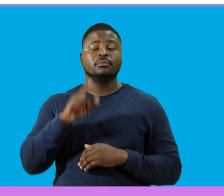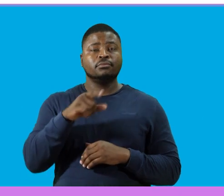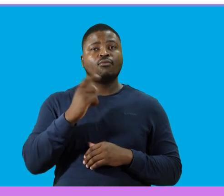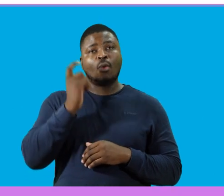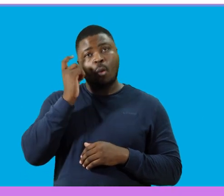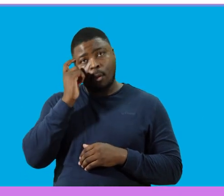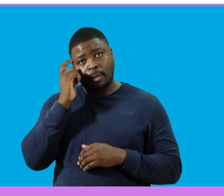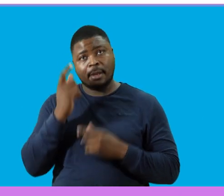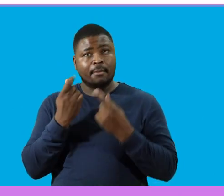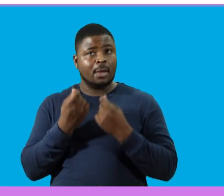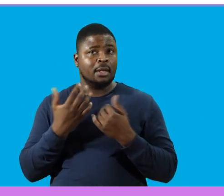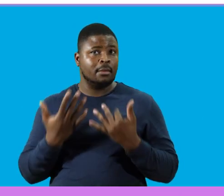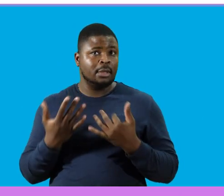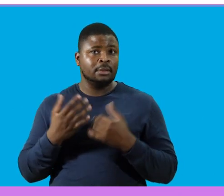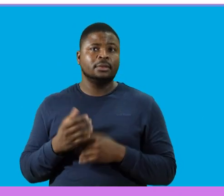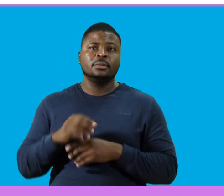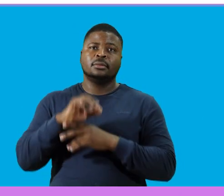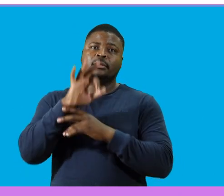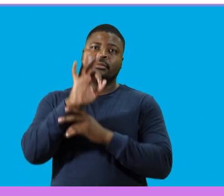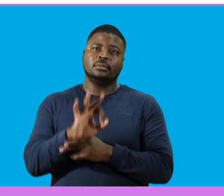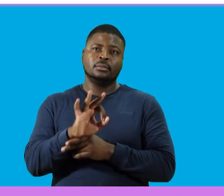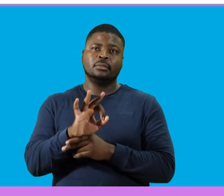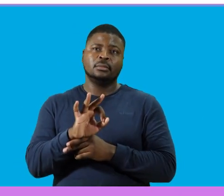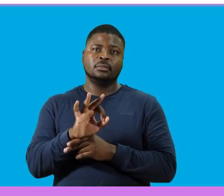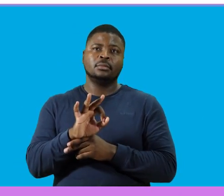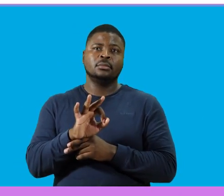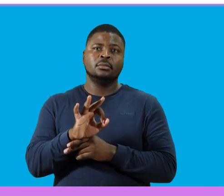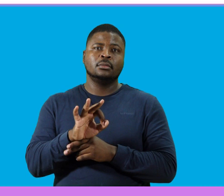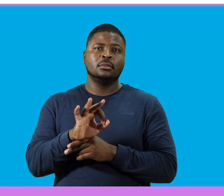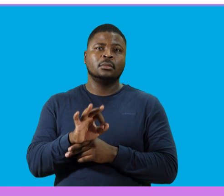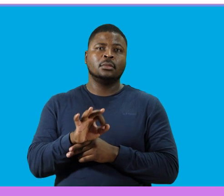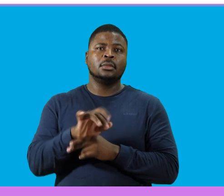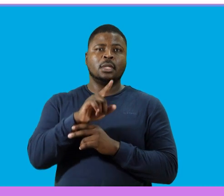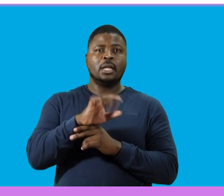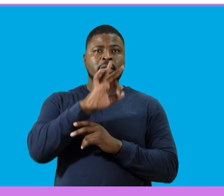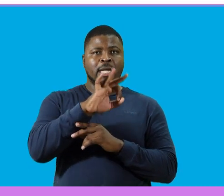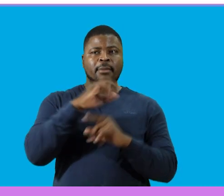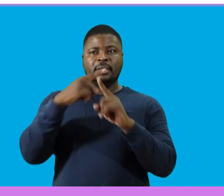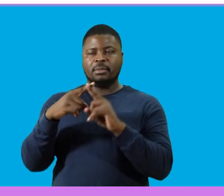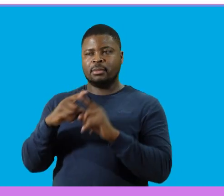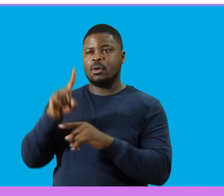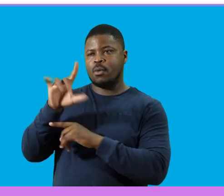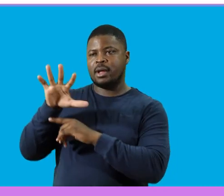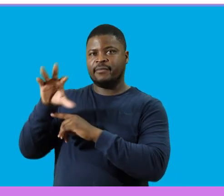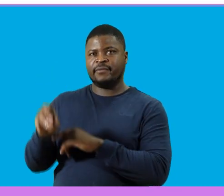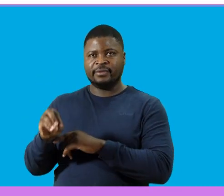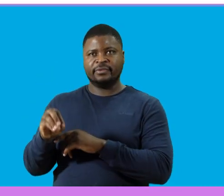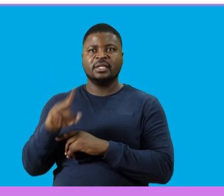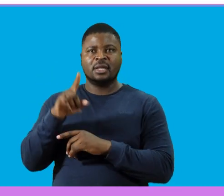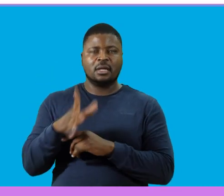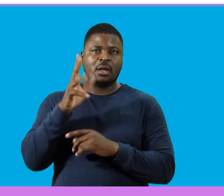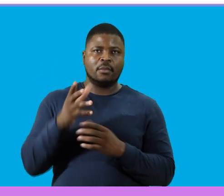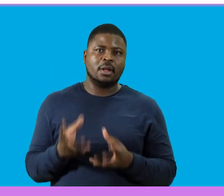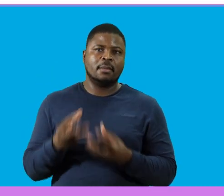is going to be 3 times 150, and